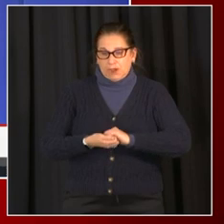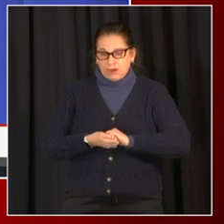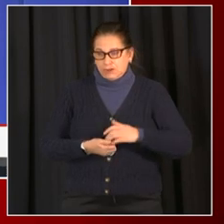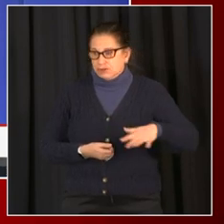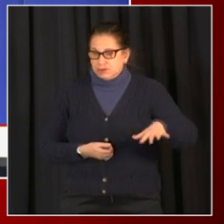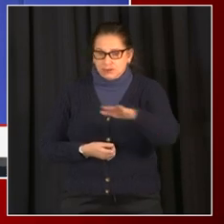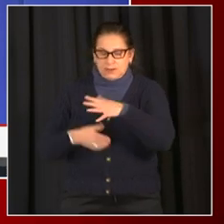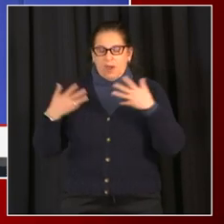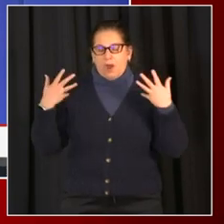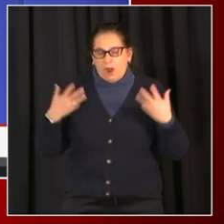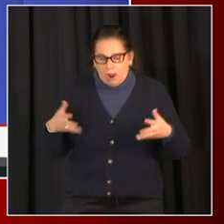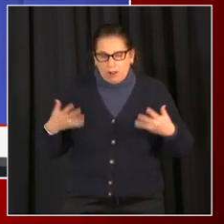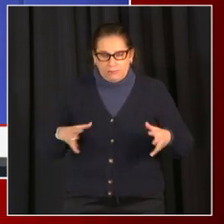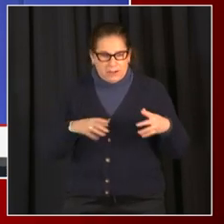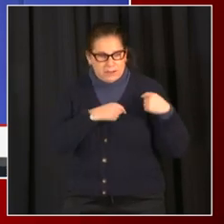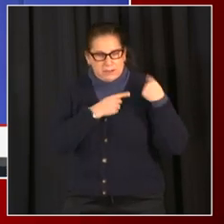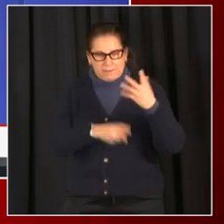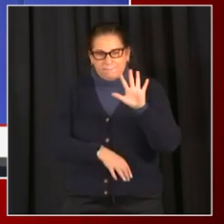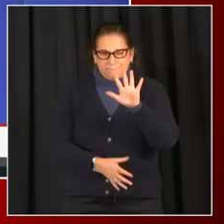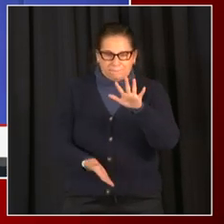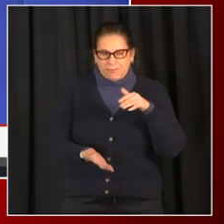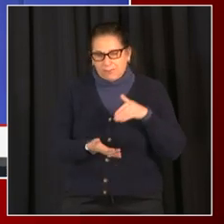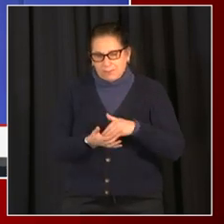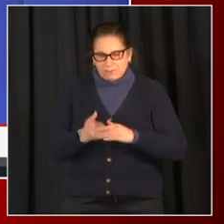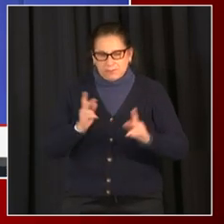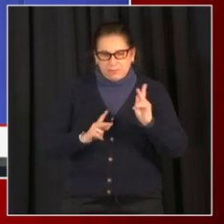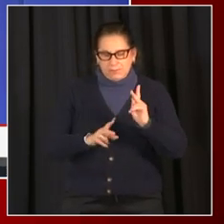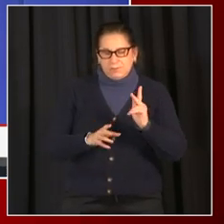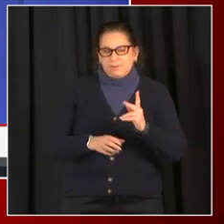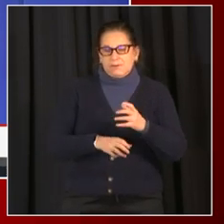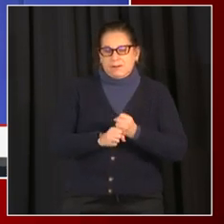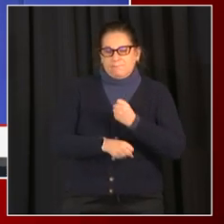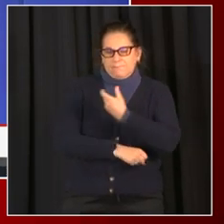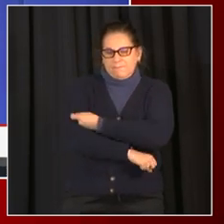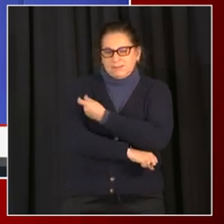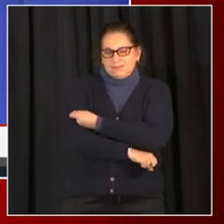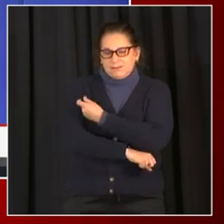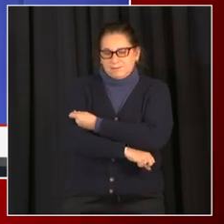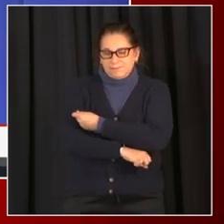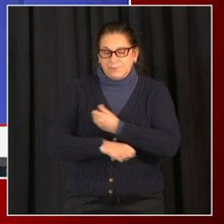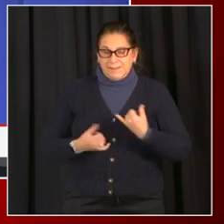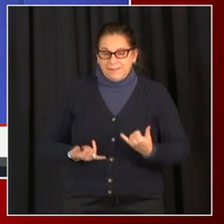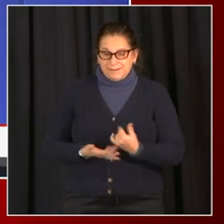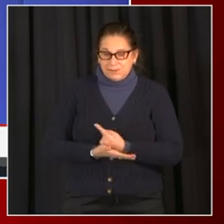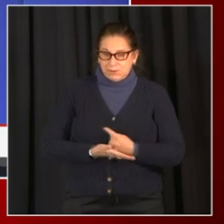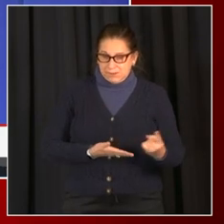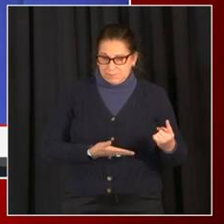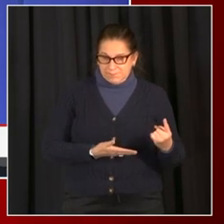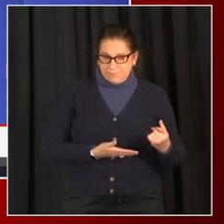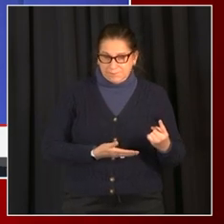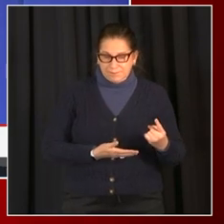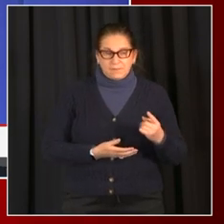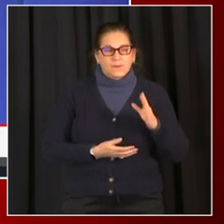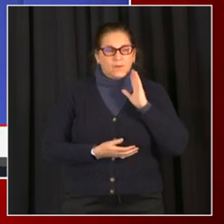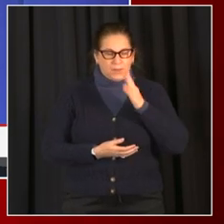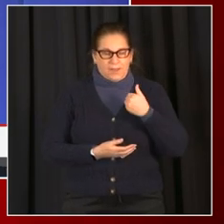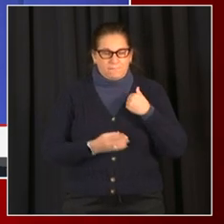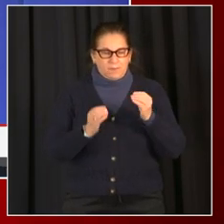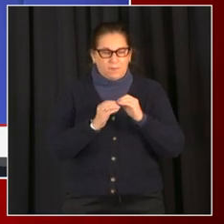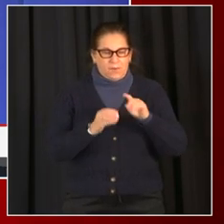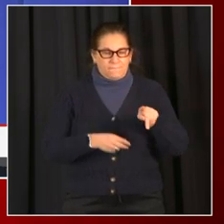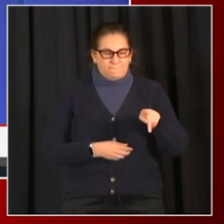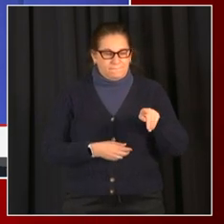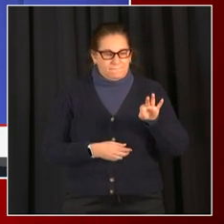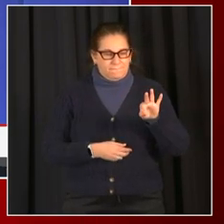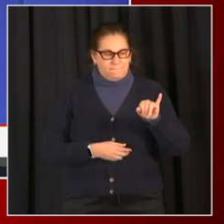incredible time. This week, we are set to receive additional Pfizer and Moderna vaccine from different sources.